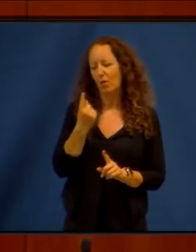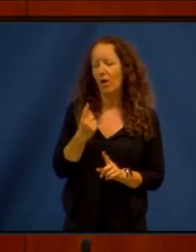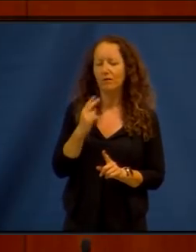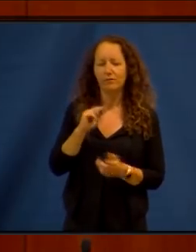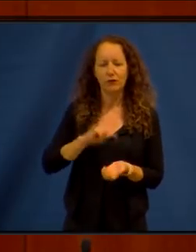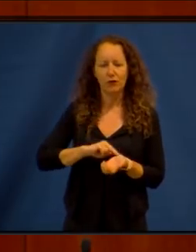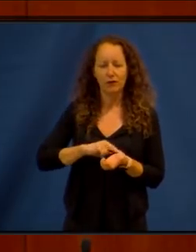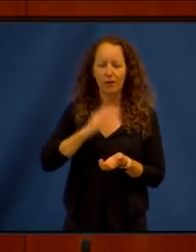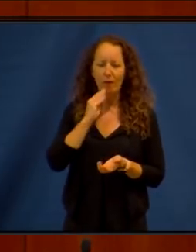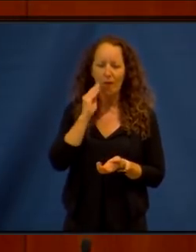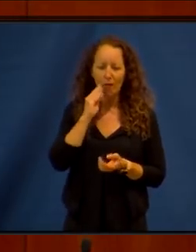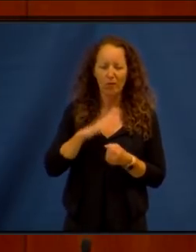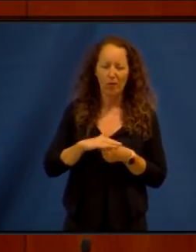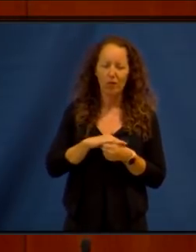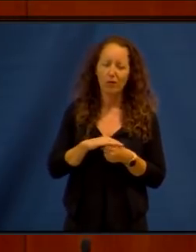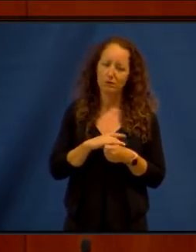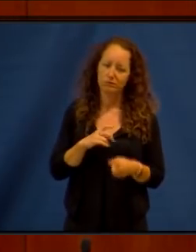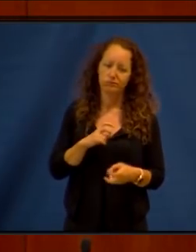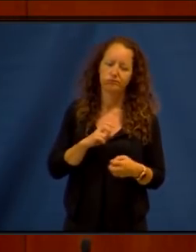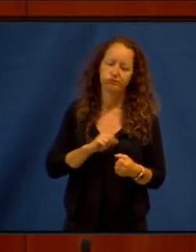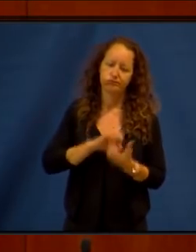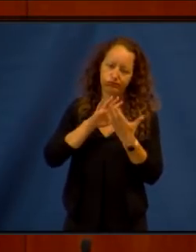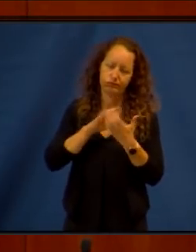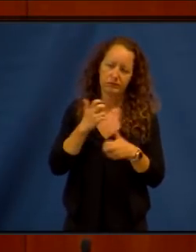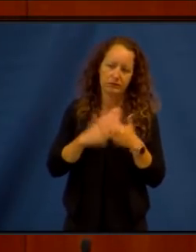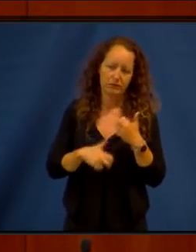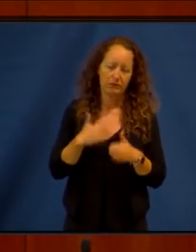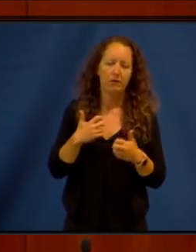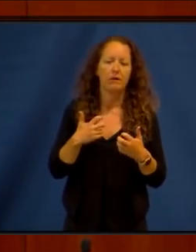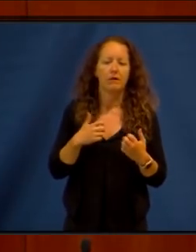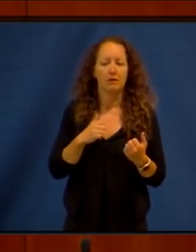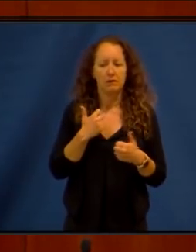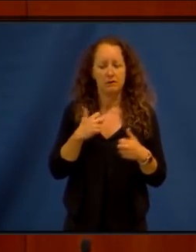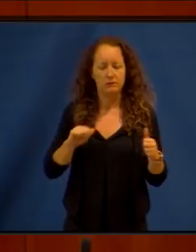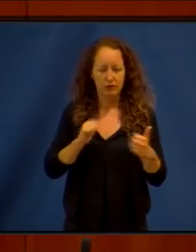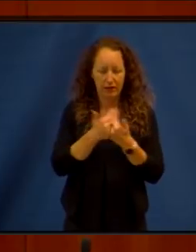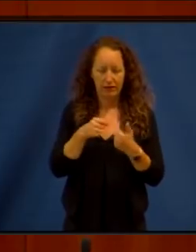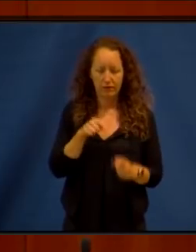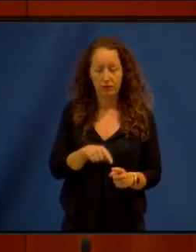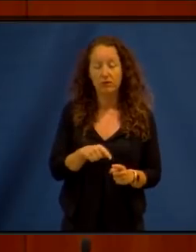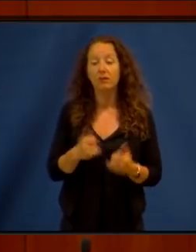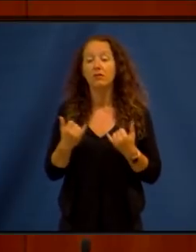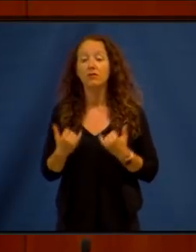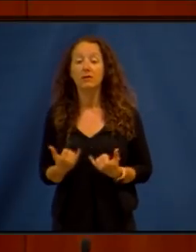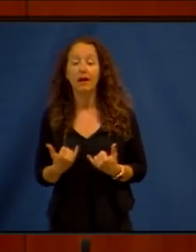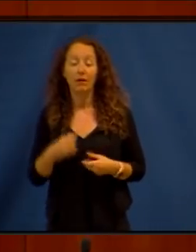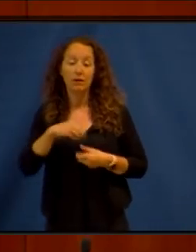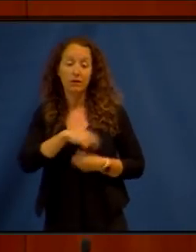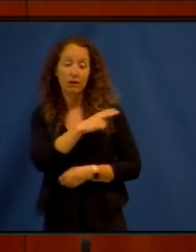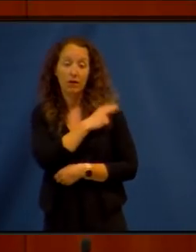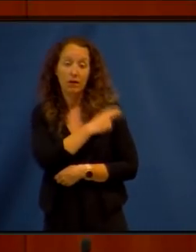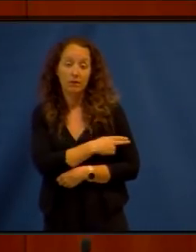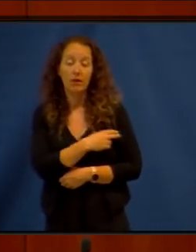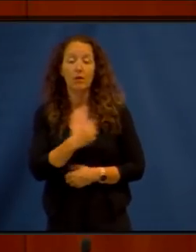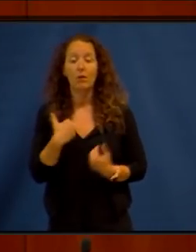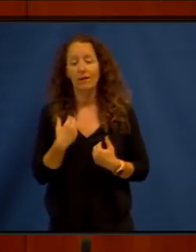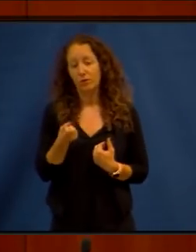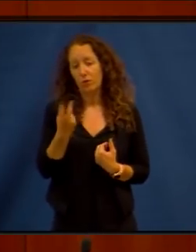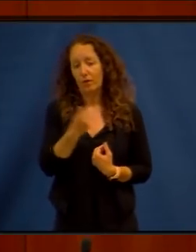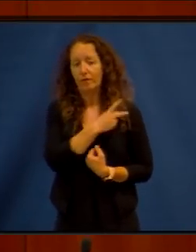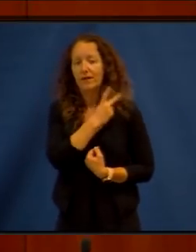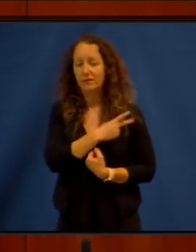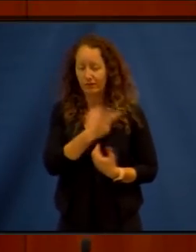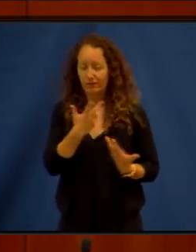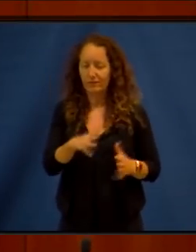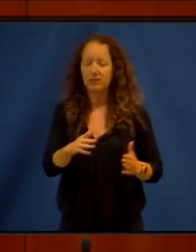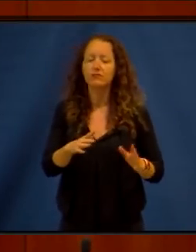some challenges with that. On an inpatient basis, we have 12 patients in our hospital right now that have tested positive for